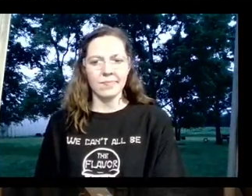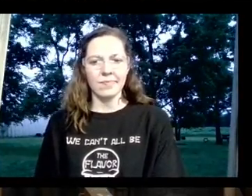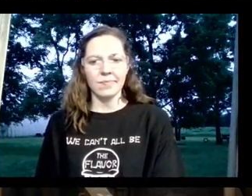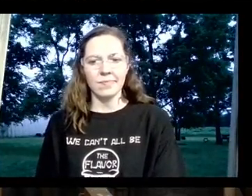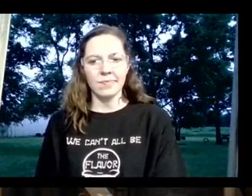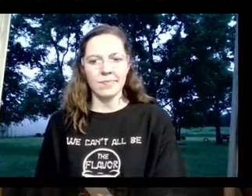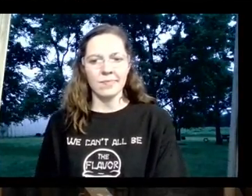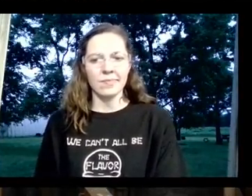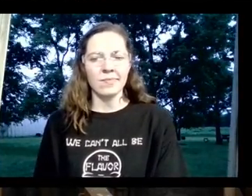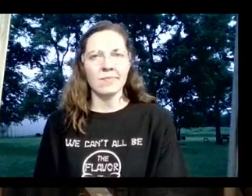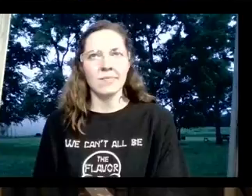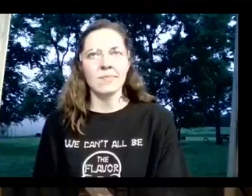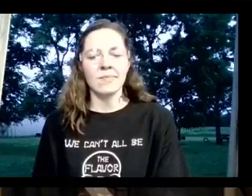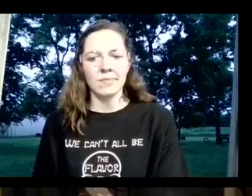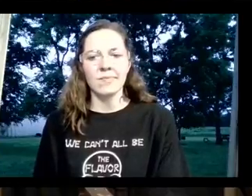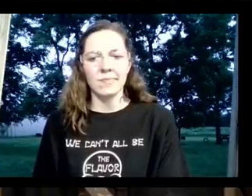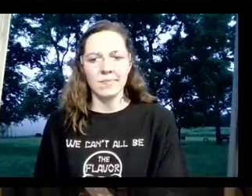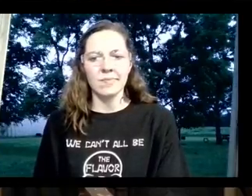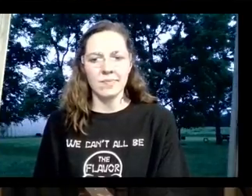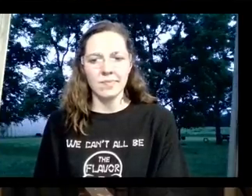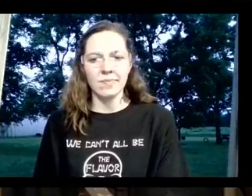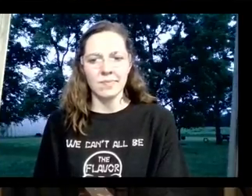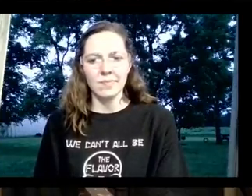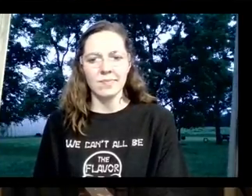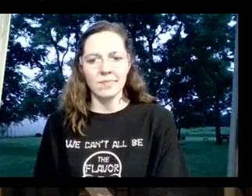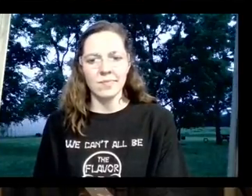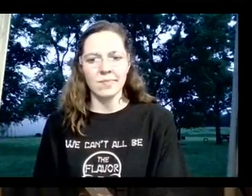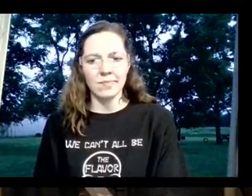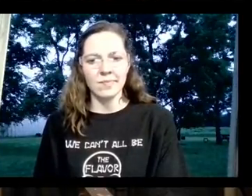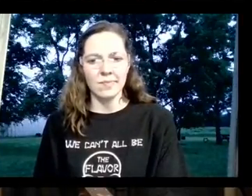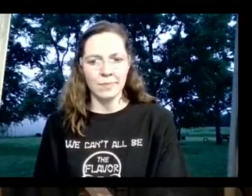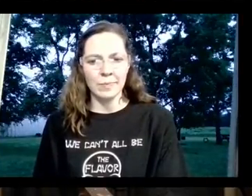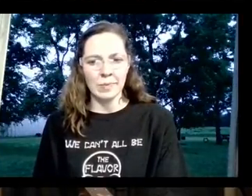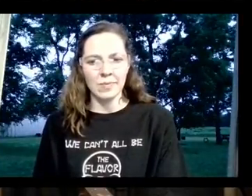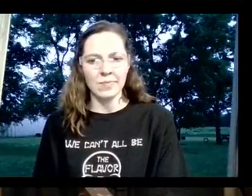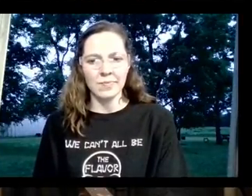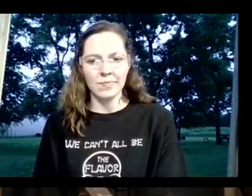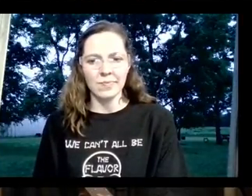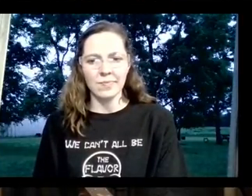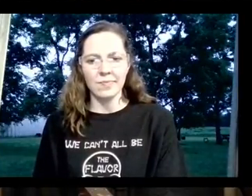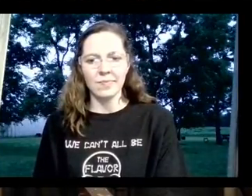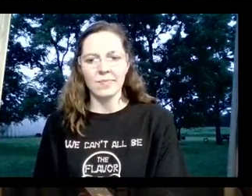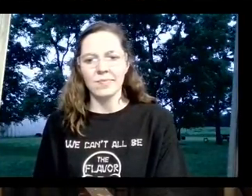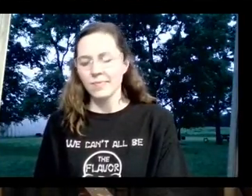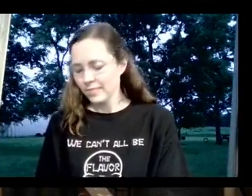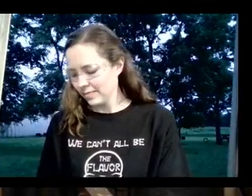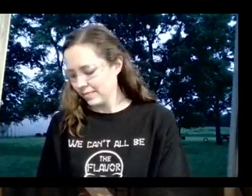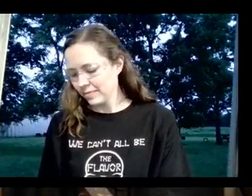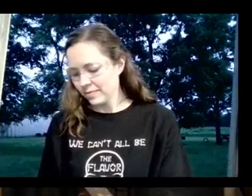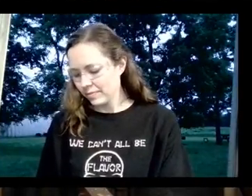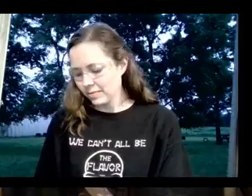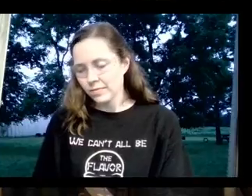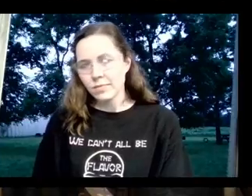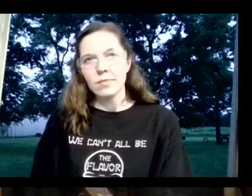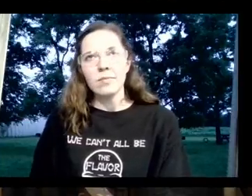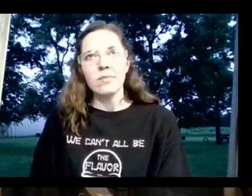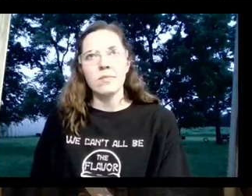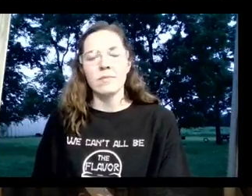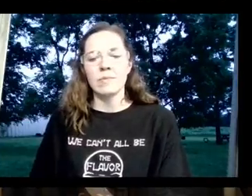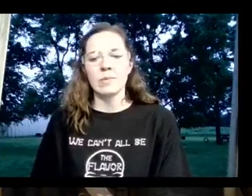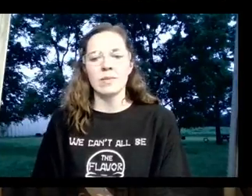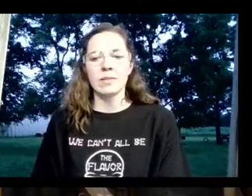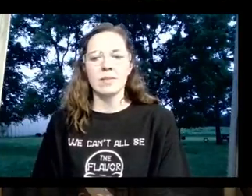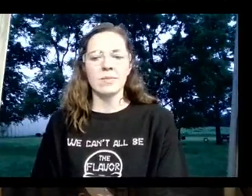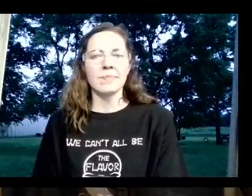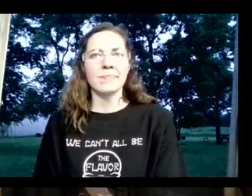bicycle-powered power hammer, basically, that he's finally motorized and other stuff. And, you know, again, he's doing neat stuff